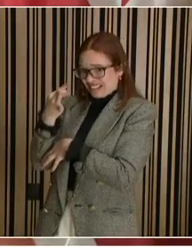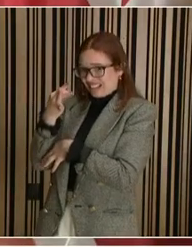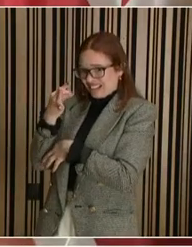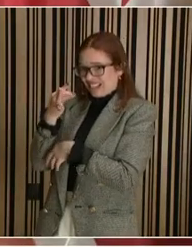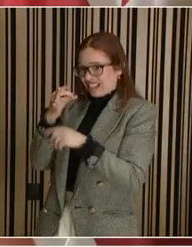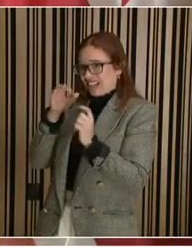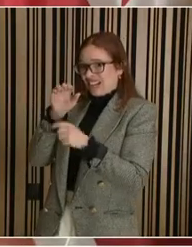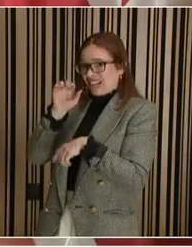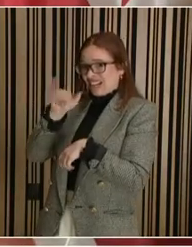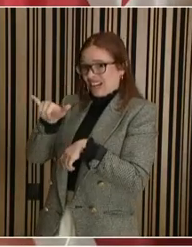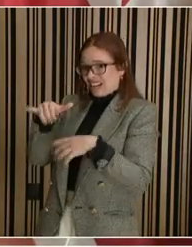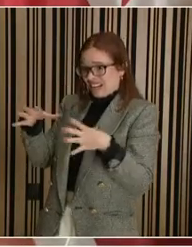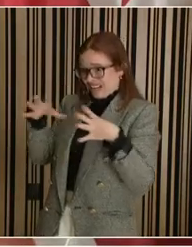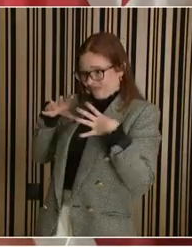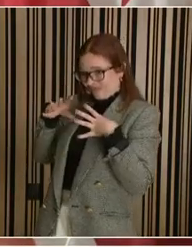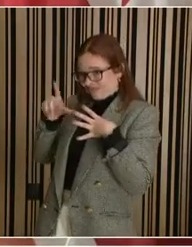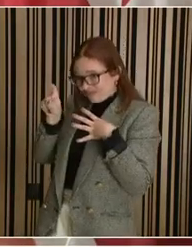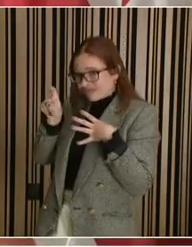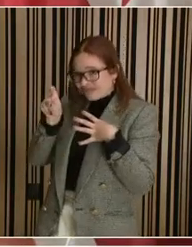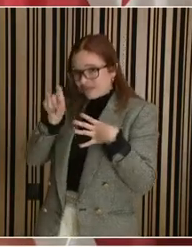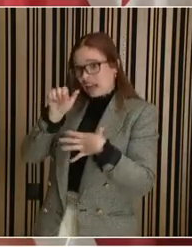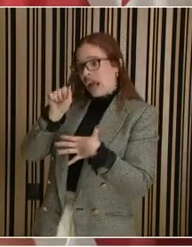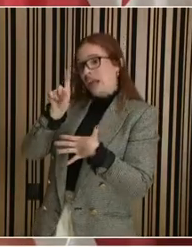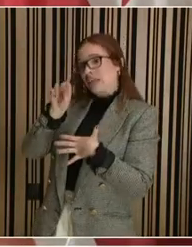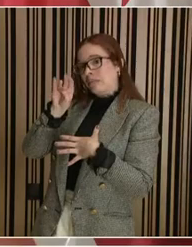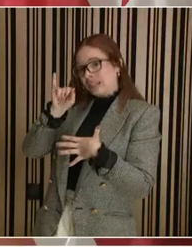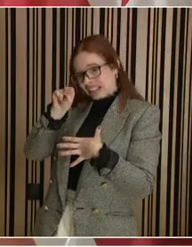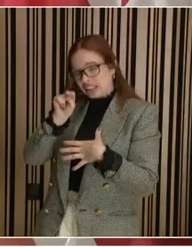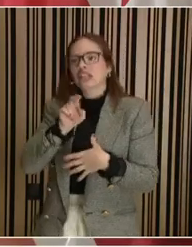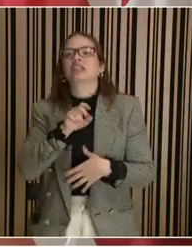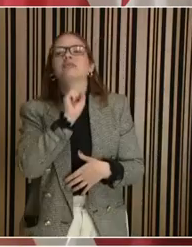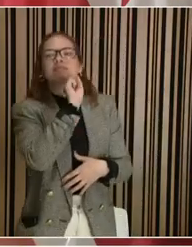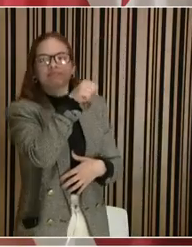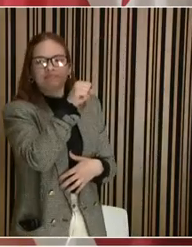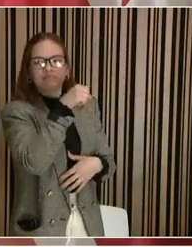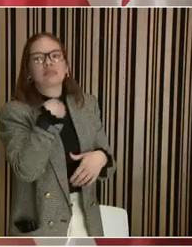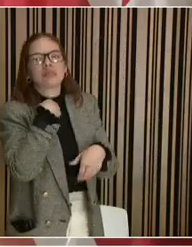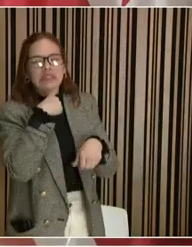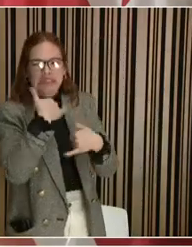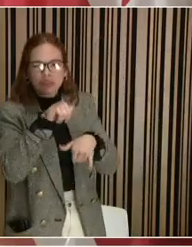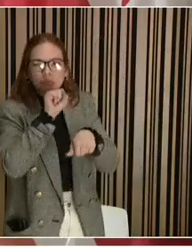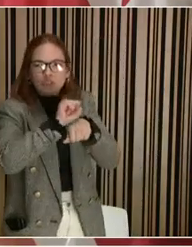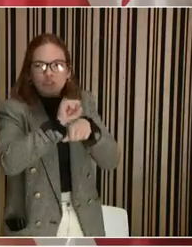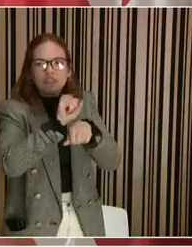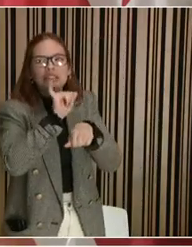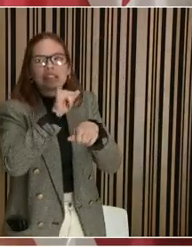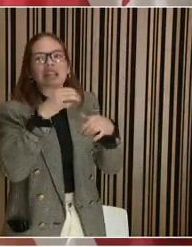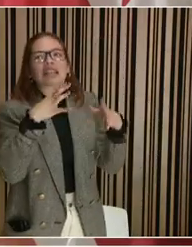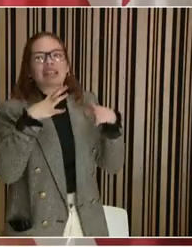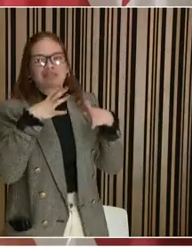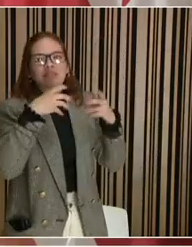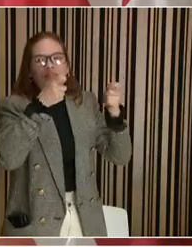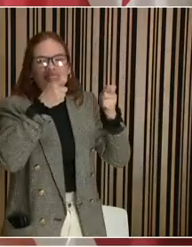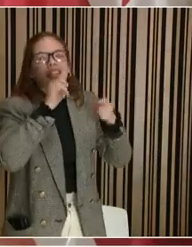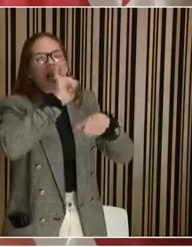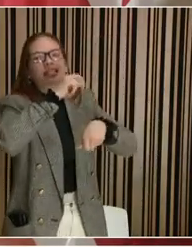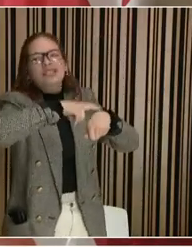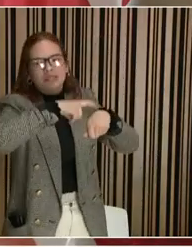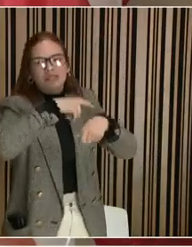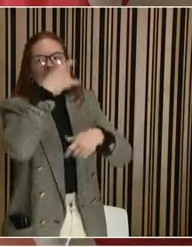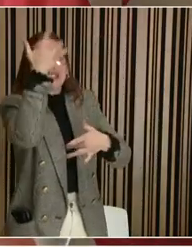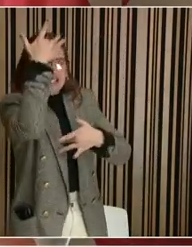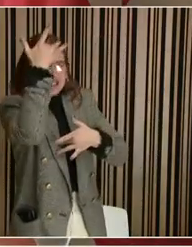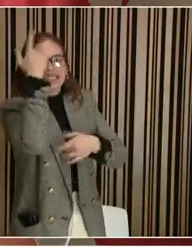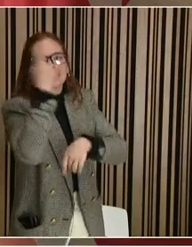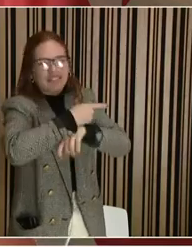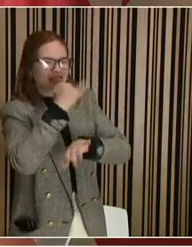working on that, so he took his personal leave. So I believe it was sick leave on Friday. But beginning on Monday, it was